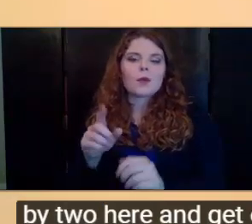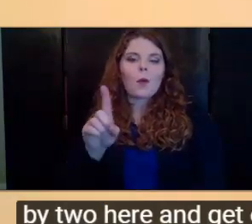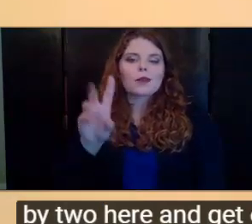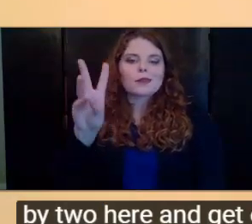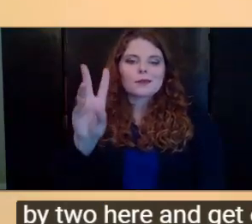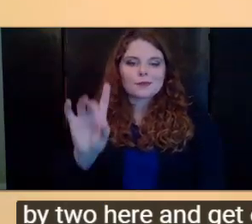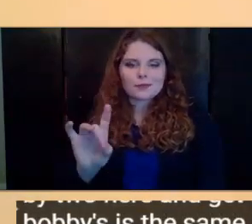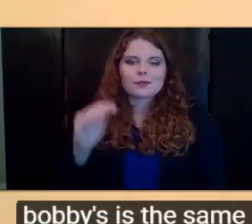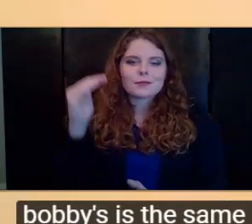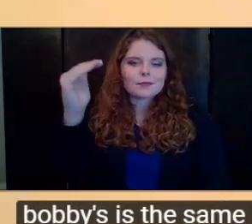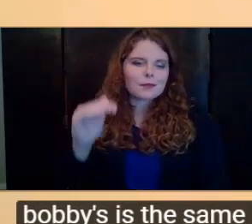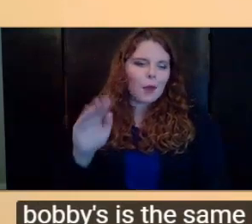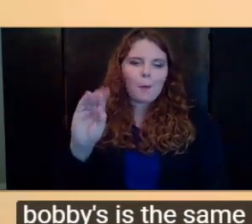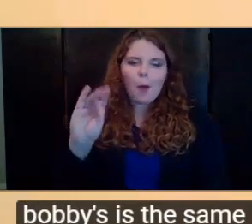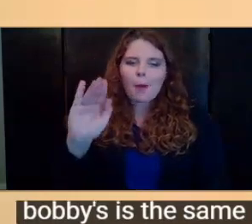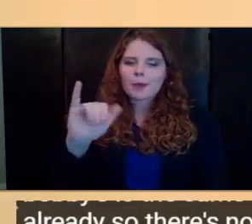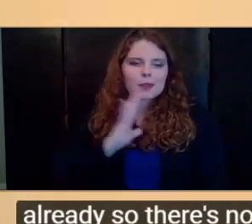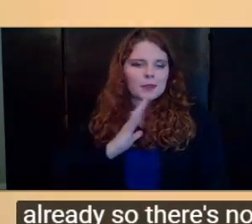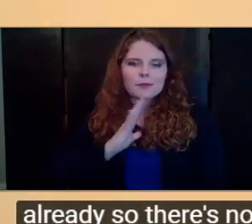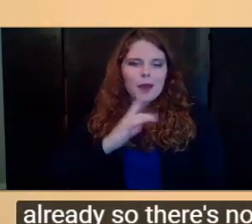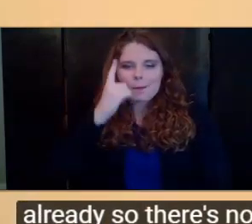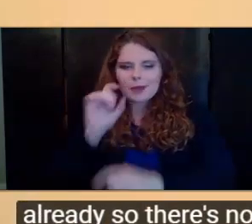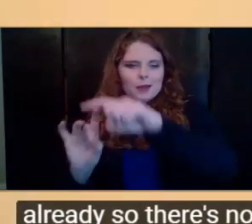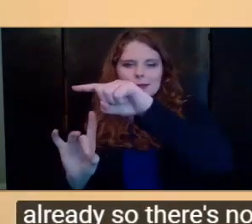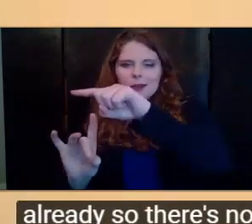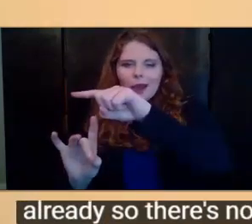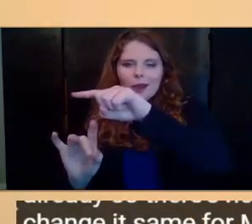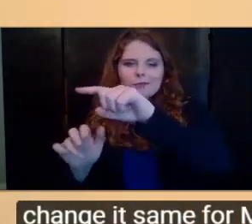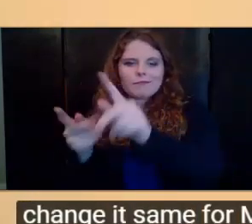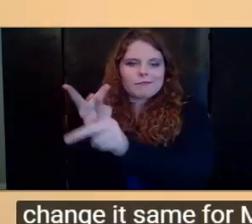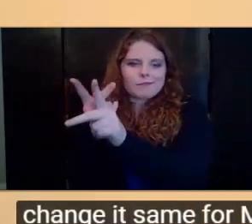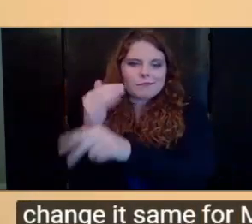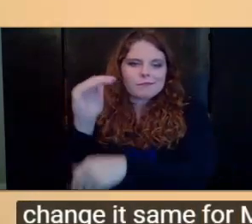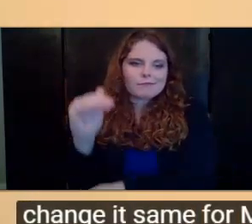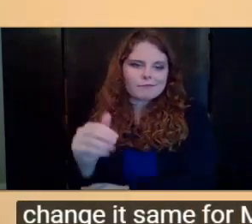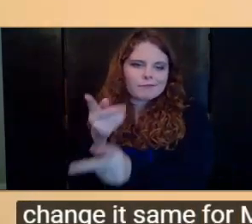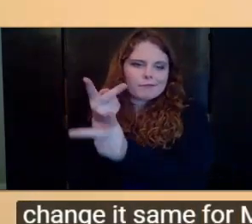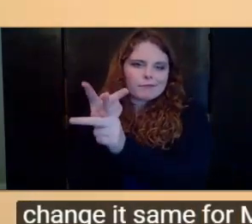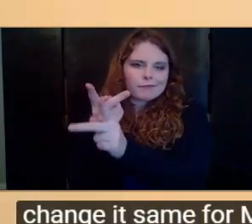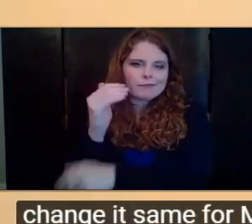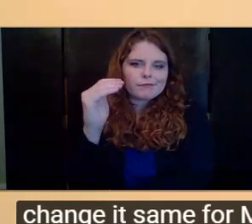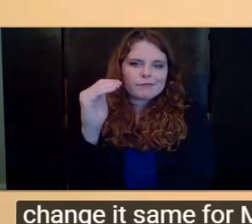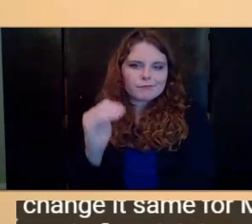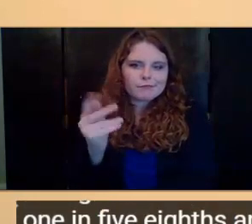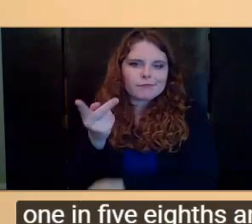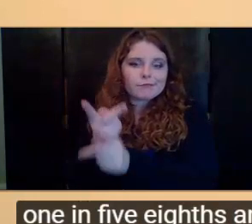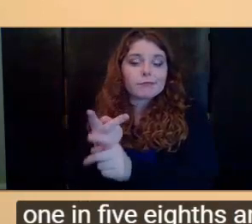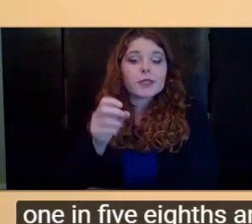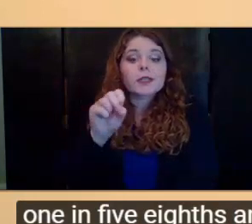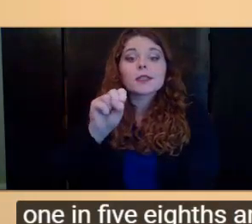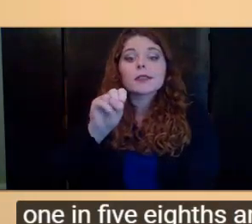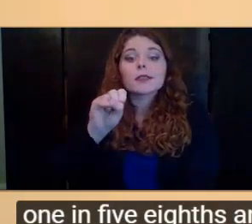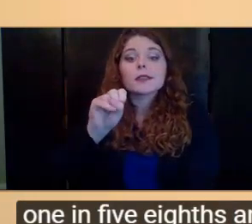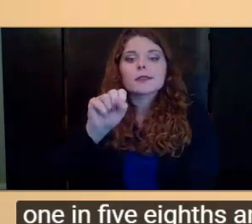Bobby's is the same. It's out of eighths already, so there's no need for us to change it. Same for Morgan, 1 and 5/8 and Jack. Sasha's here is